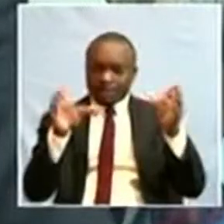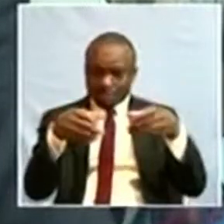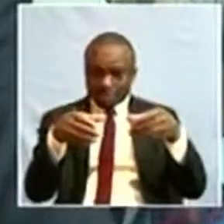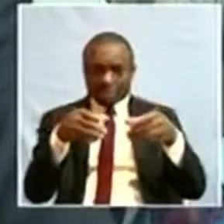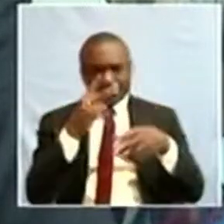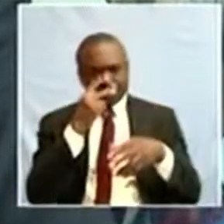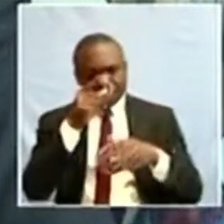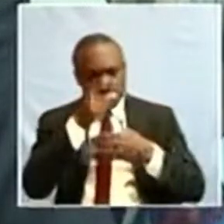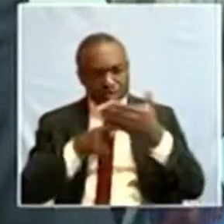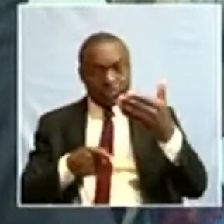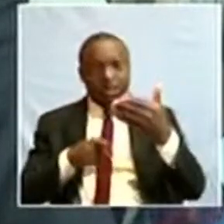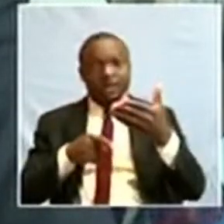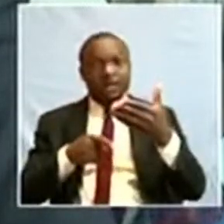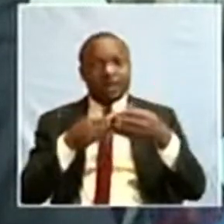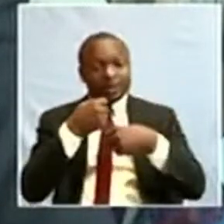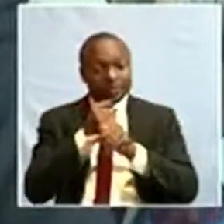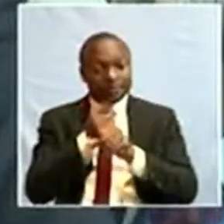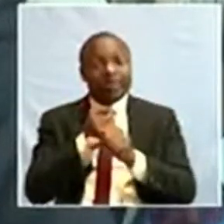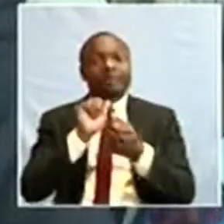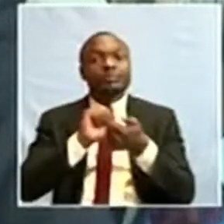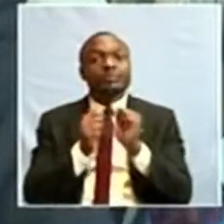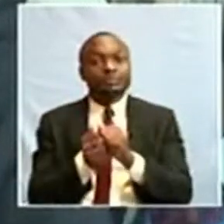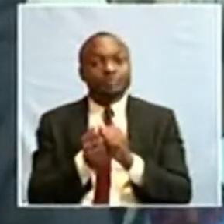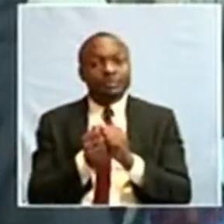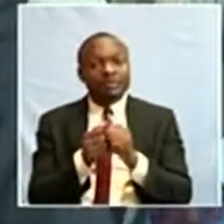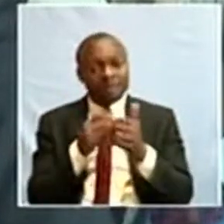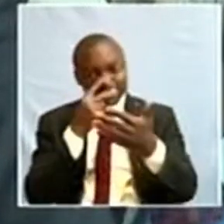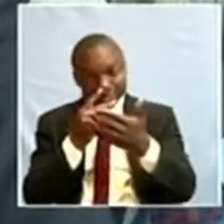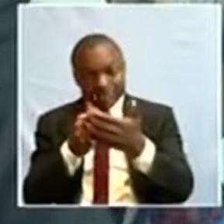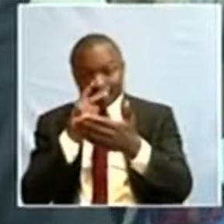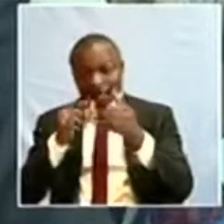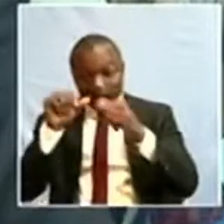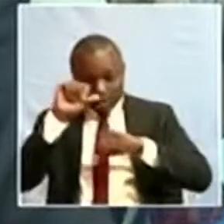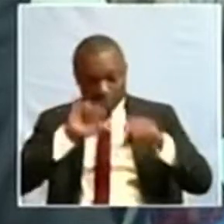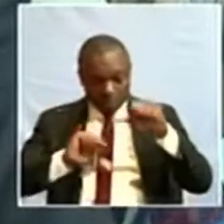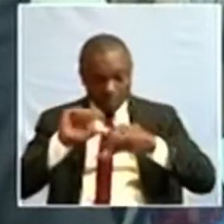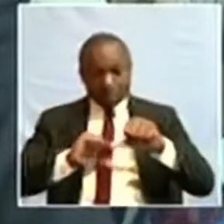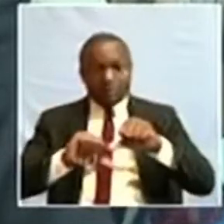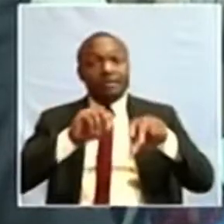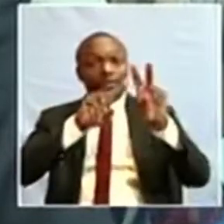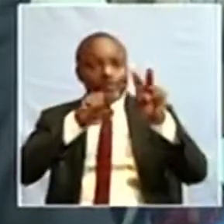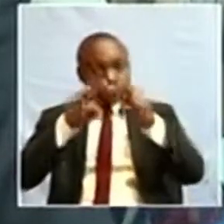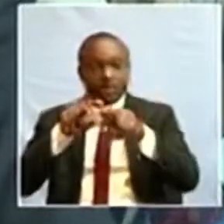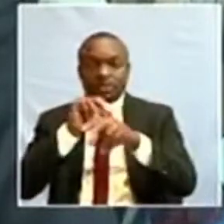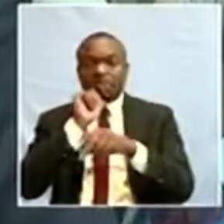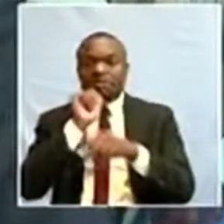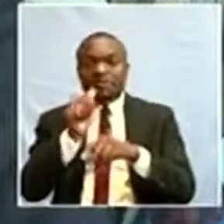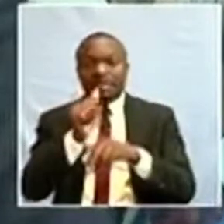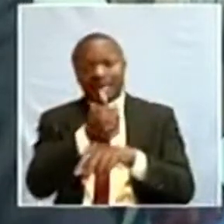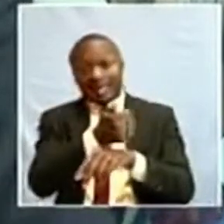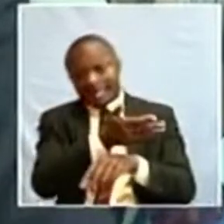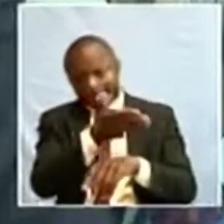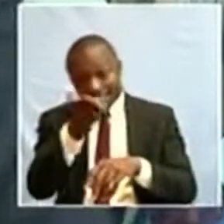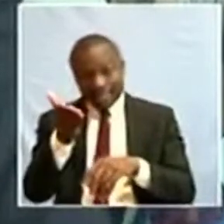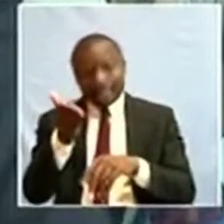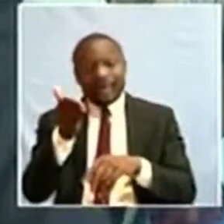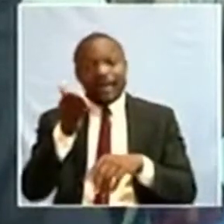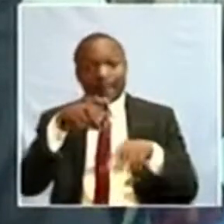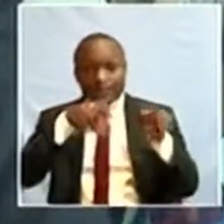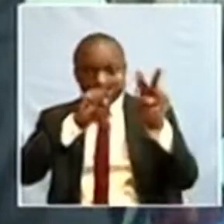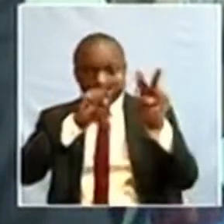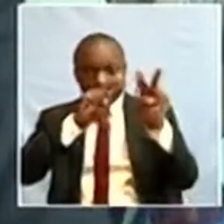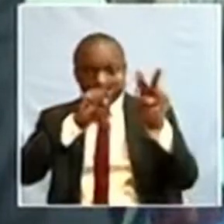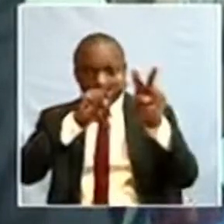what constitutes a query. Because whenever you're looking at an audit observation, it's not, there are certain observations which are just